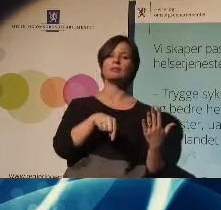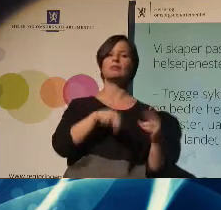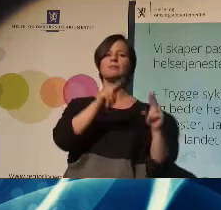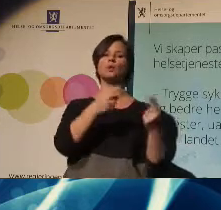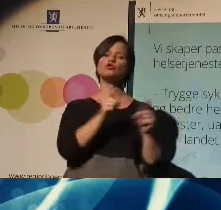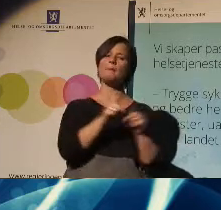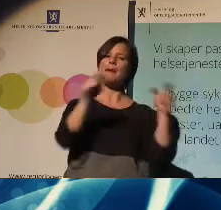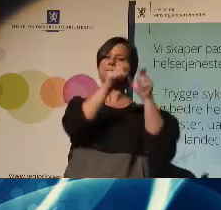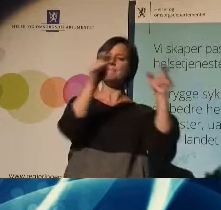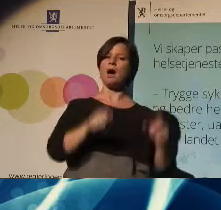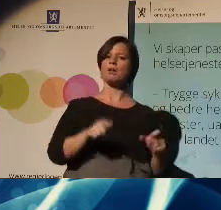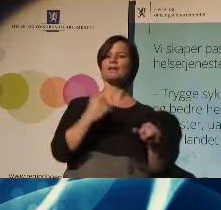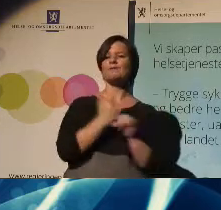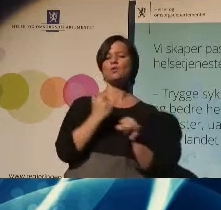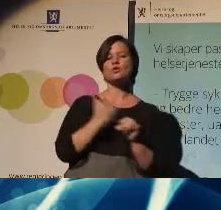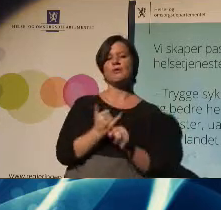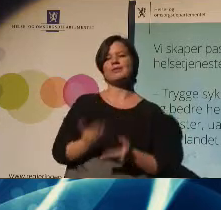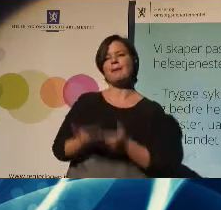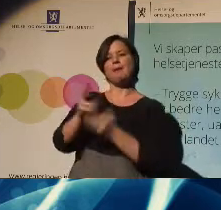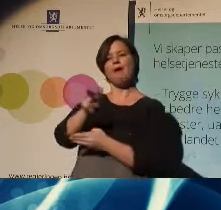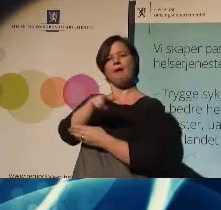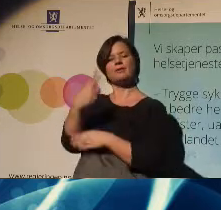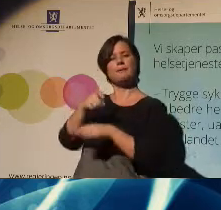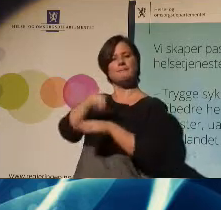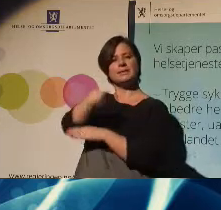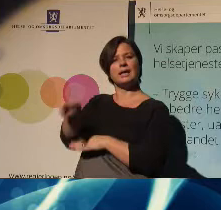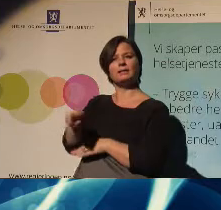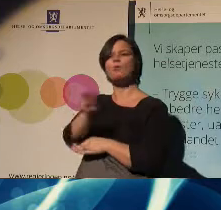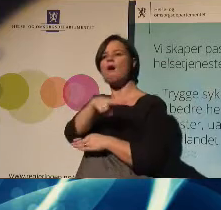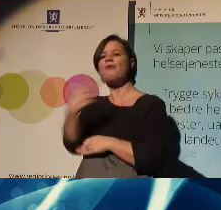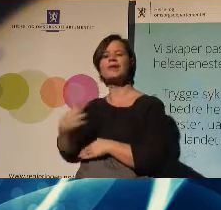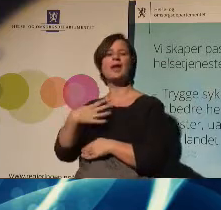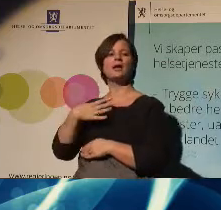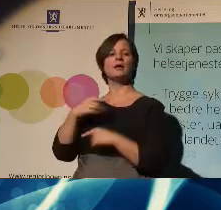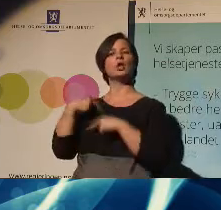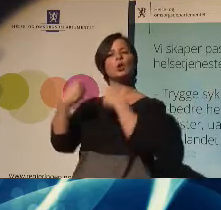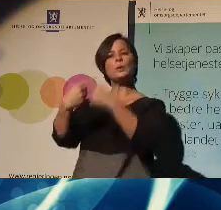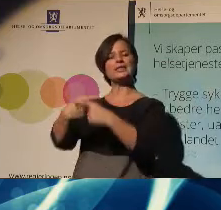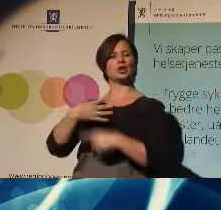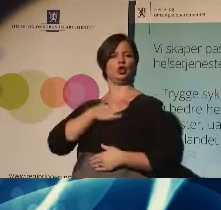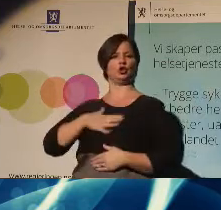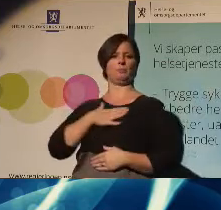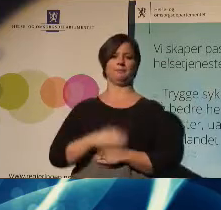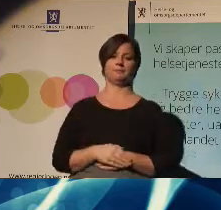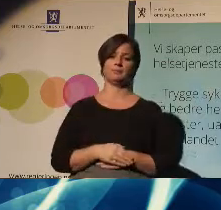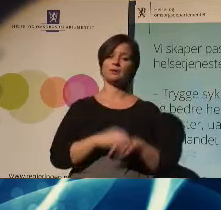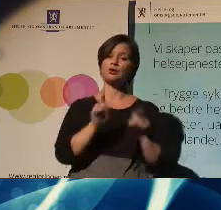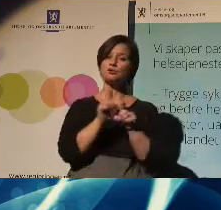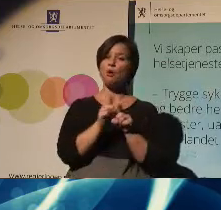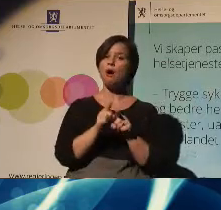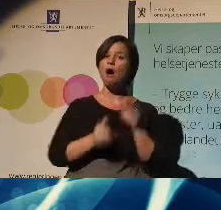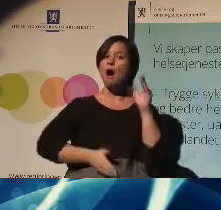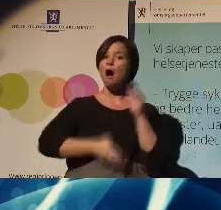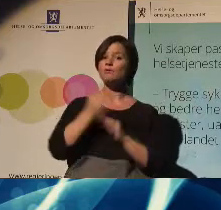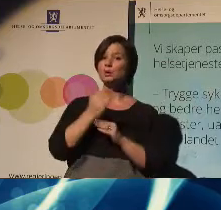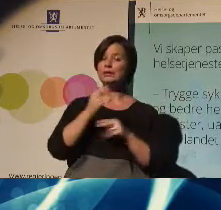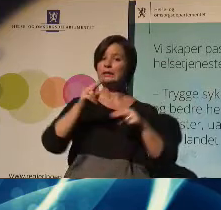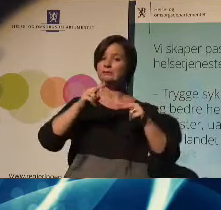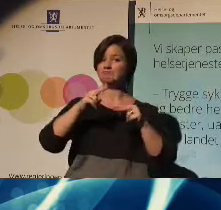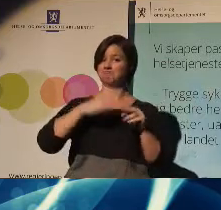help people with other chronic conditions as well. I just have one video to close. That's 2 minutes. Can I show